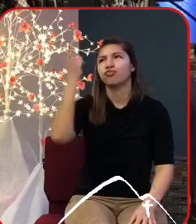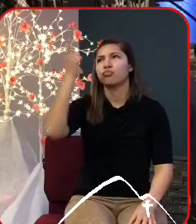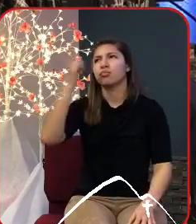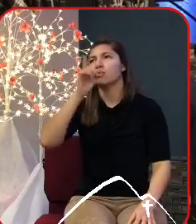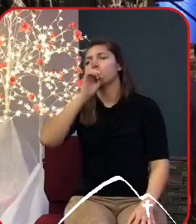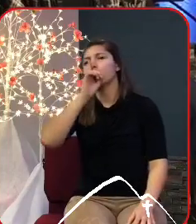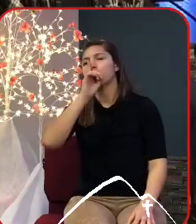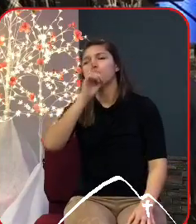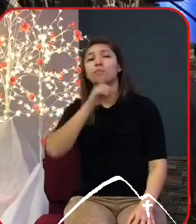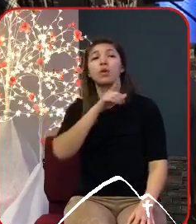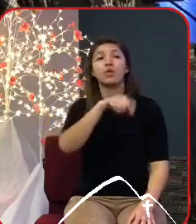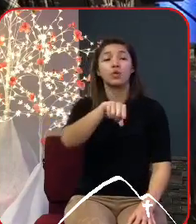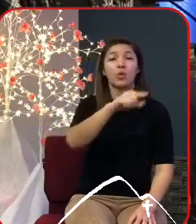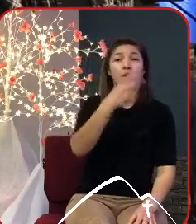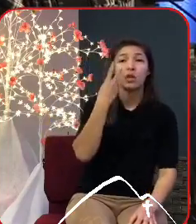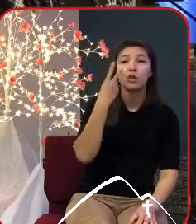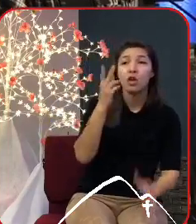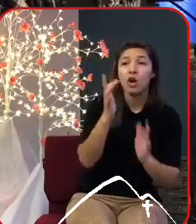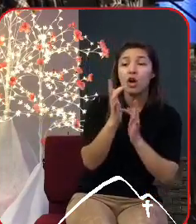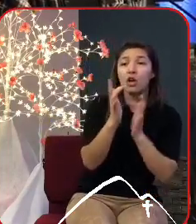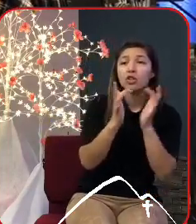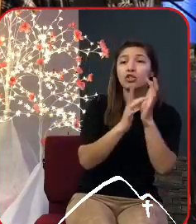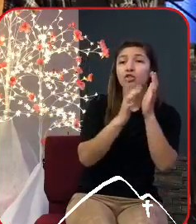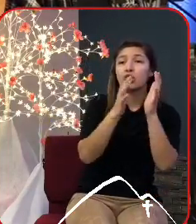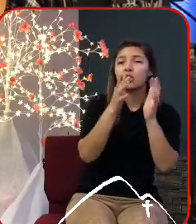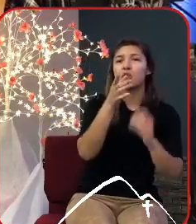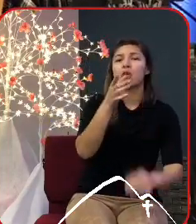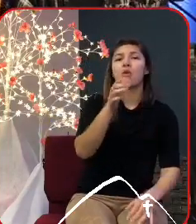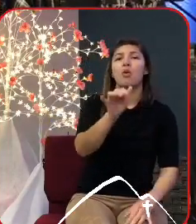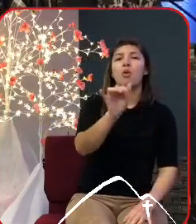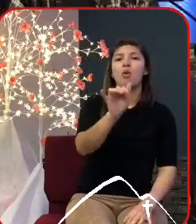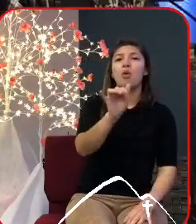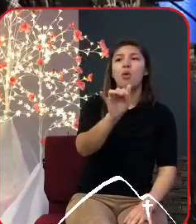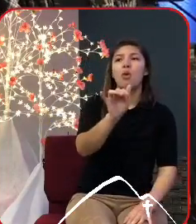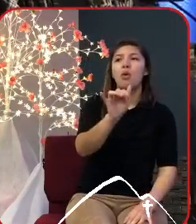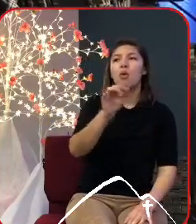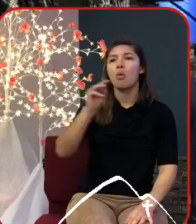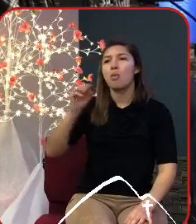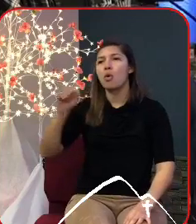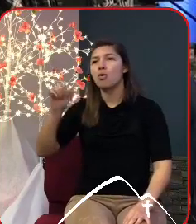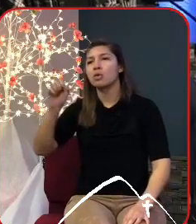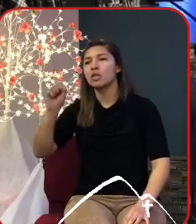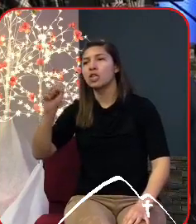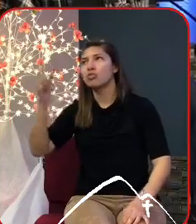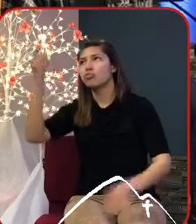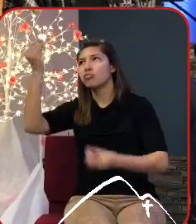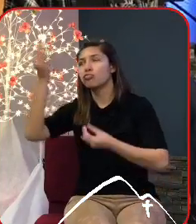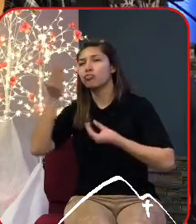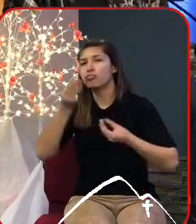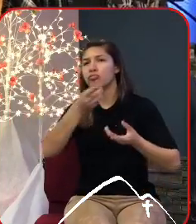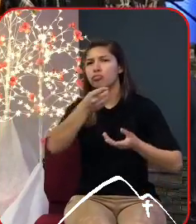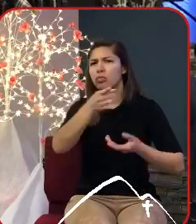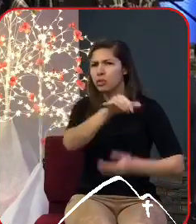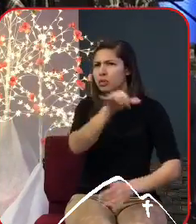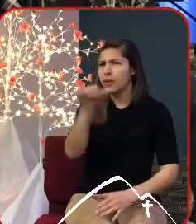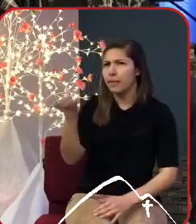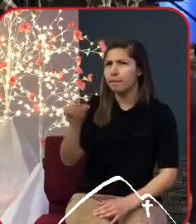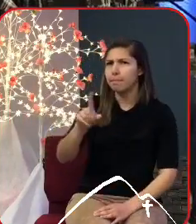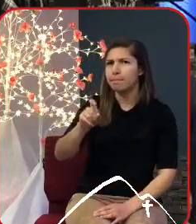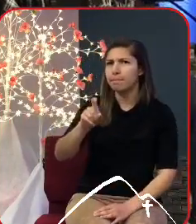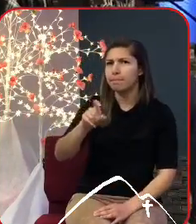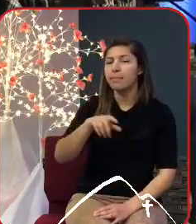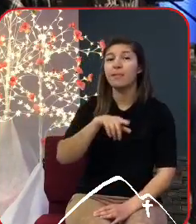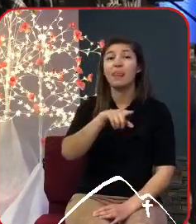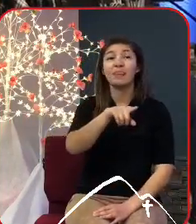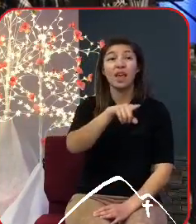Jesus as the same type of deliverer that they had seen in Moses. And they were